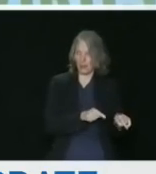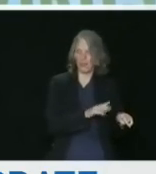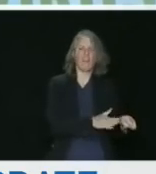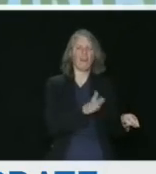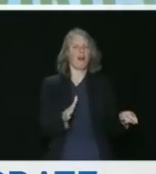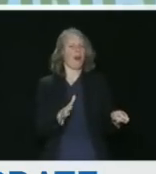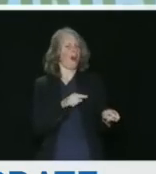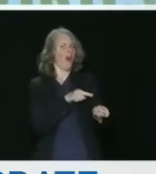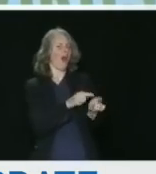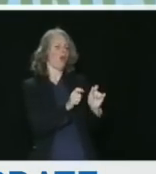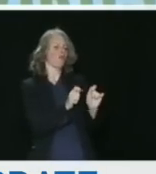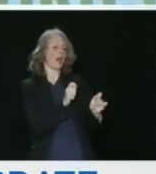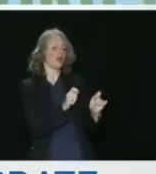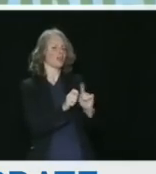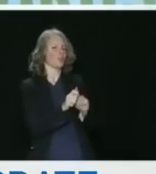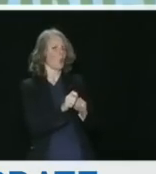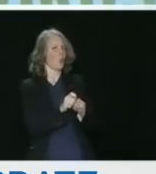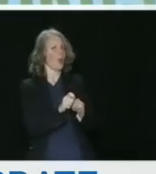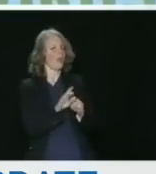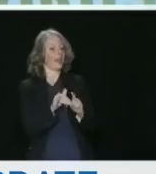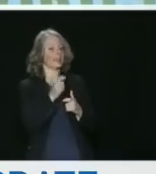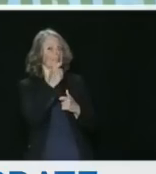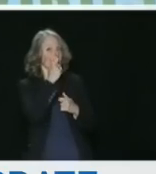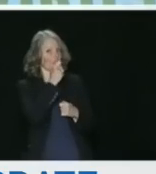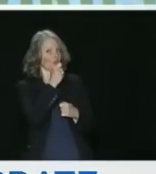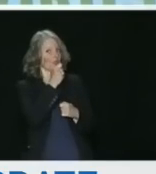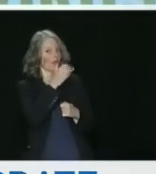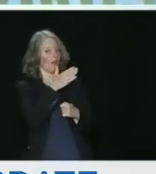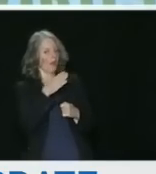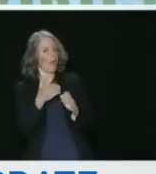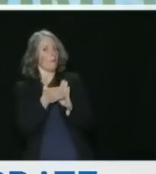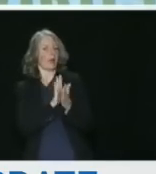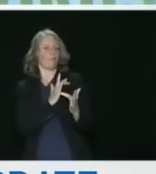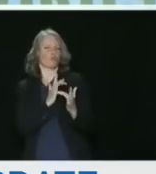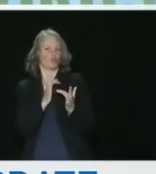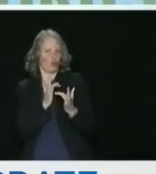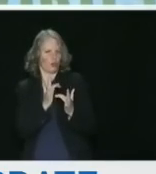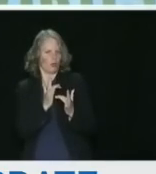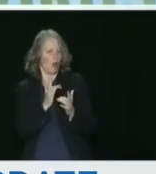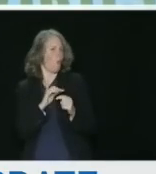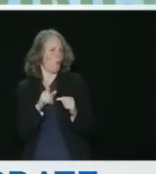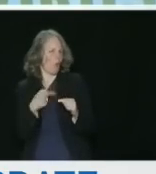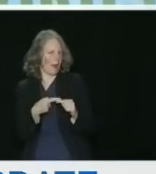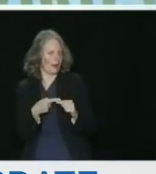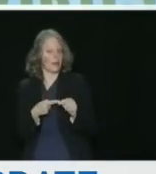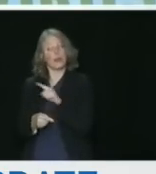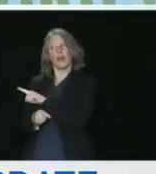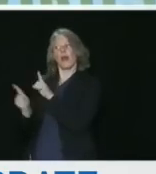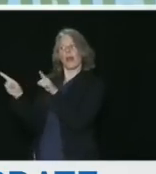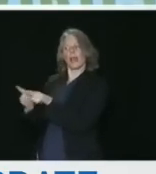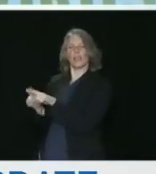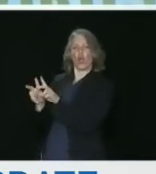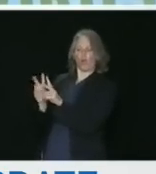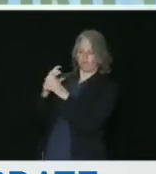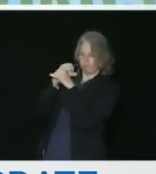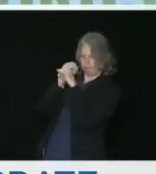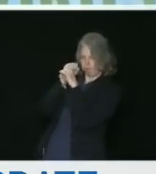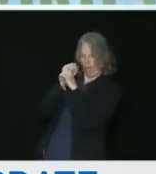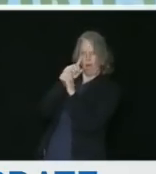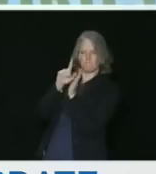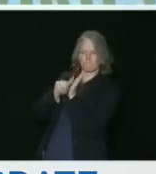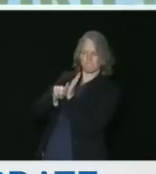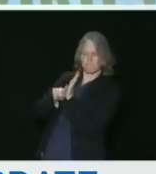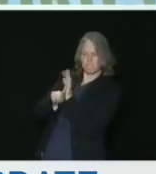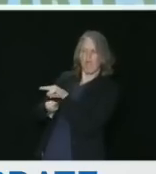to say one variant of interest is, I think the fact that India had picked it up and as maybe is